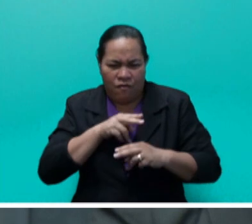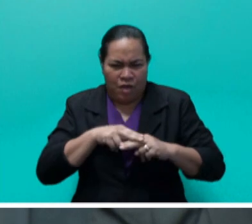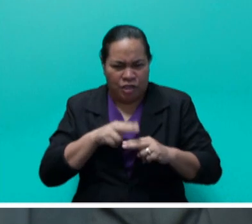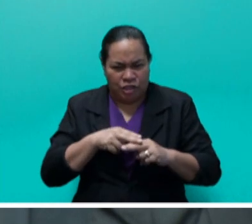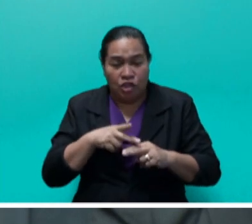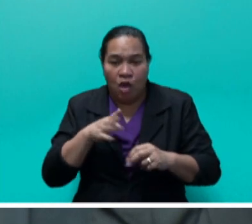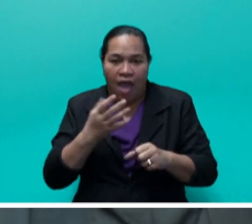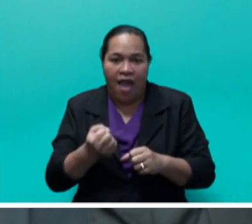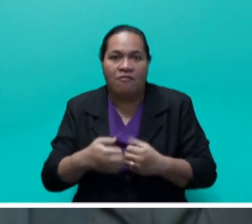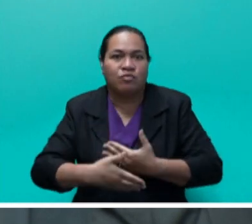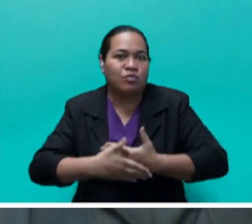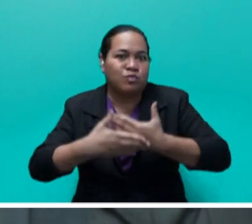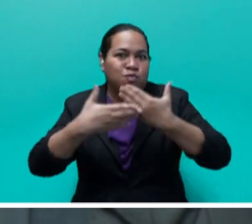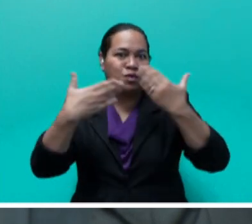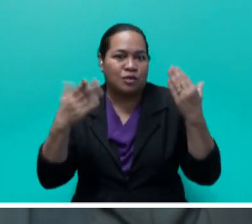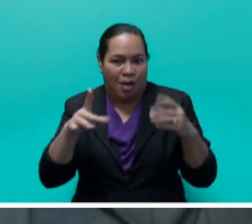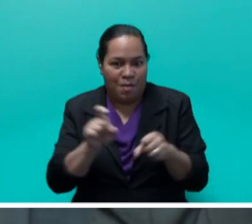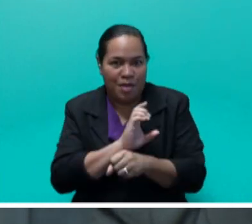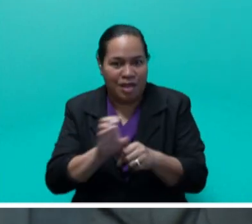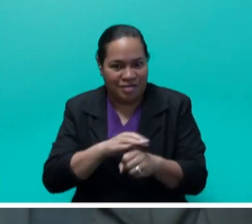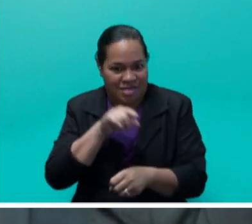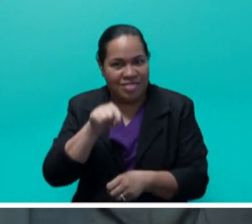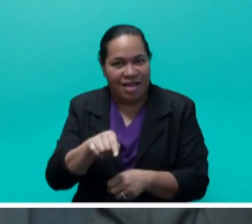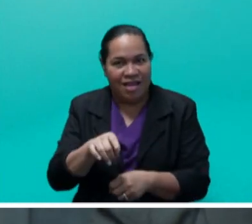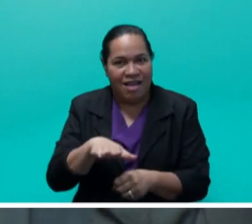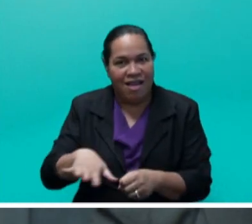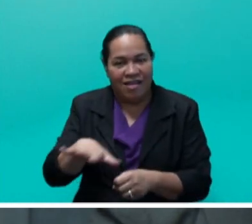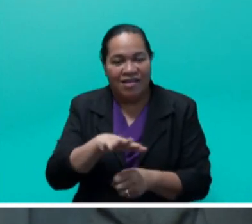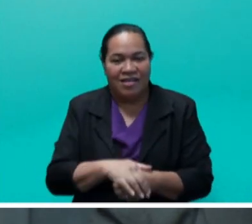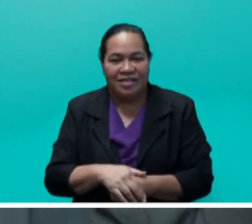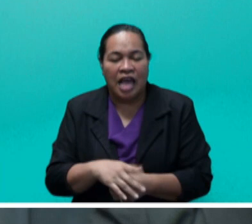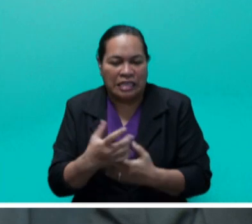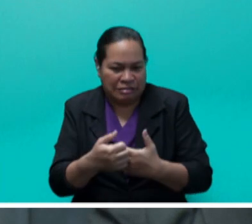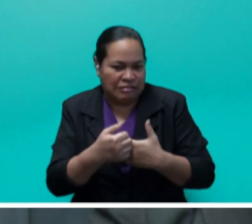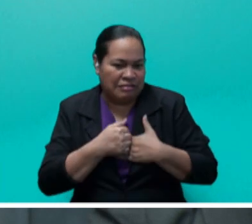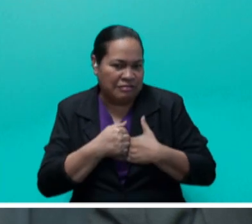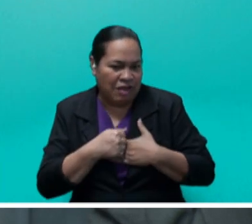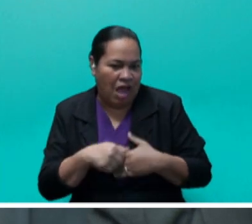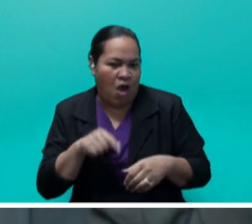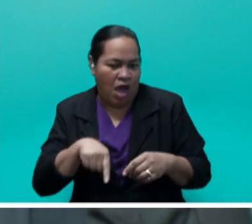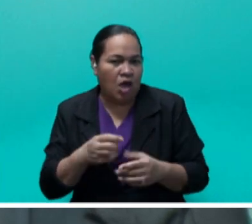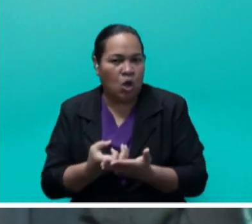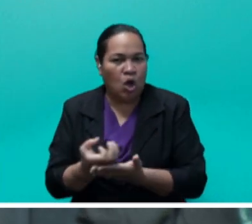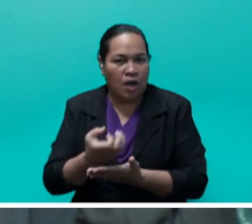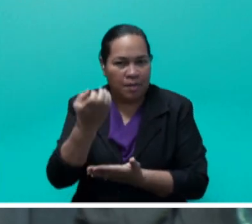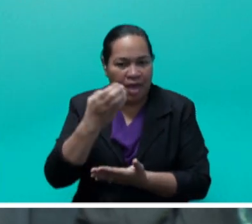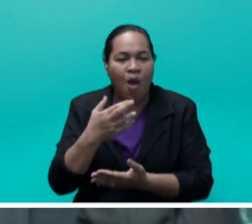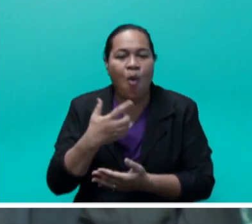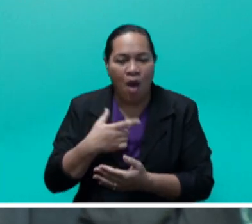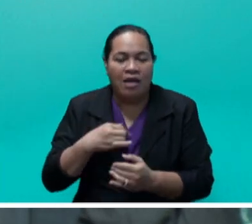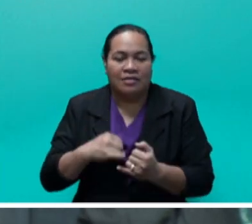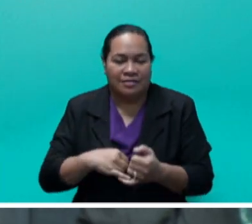sector that serves our people, address our needs, and safeguard our economy for our